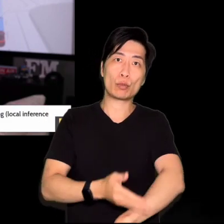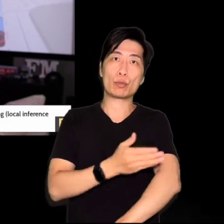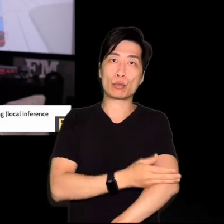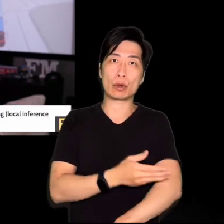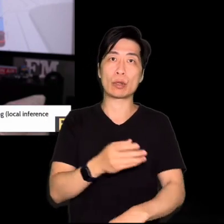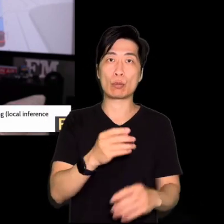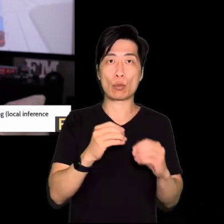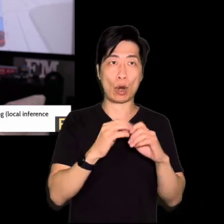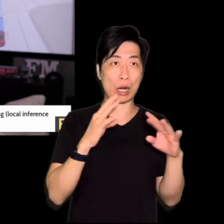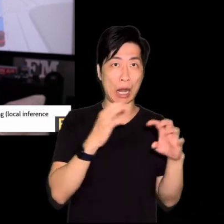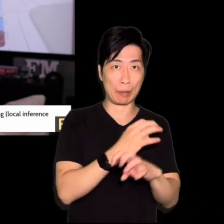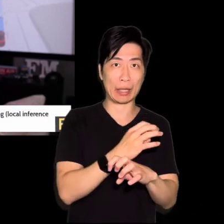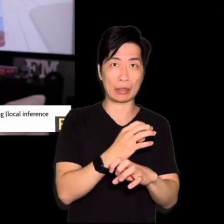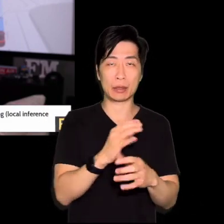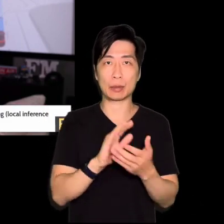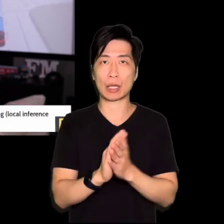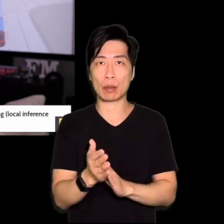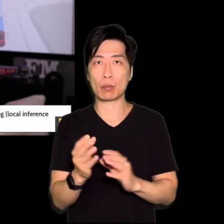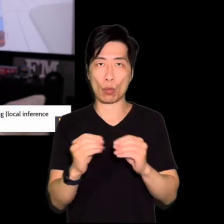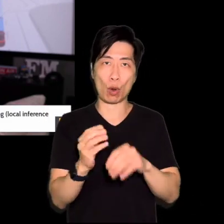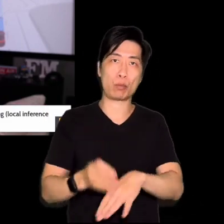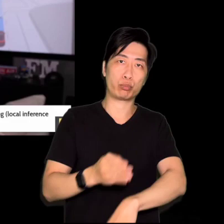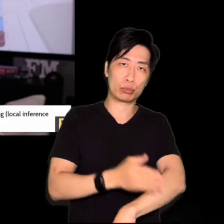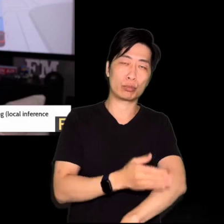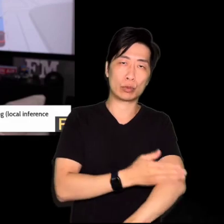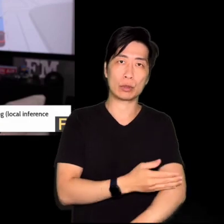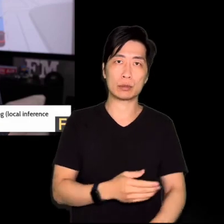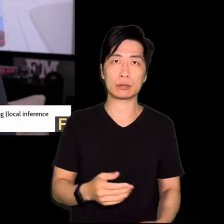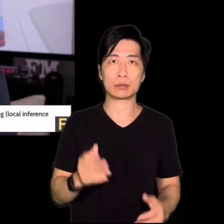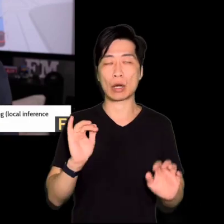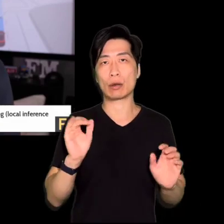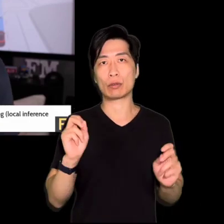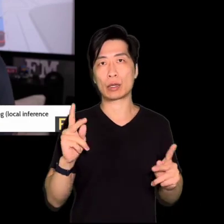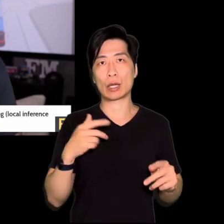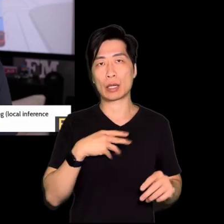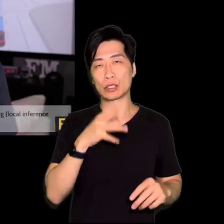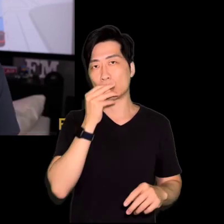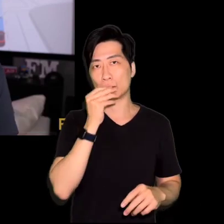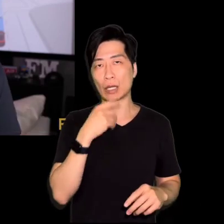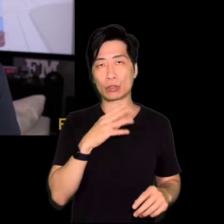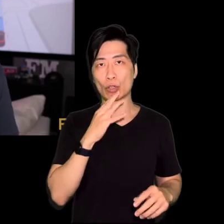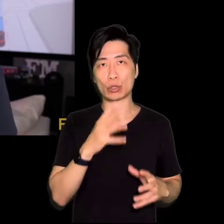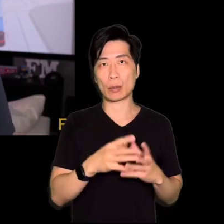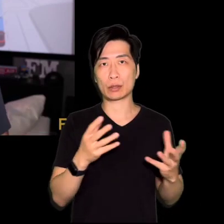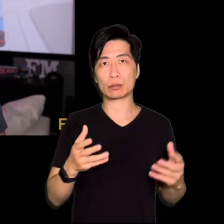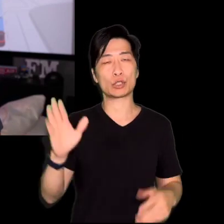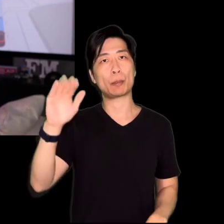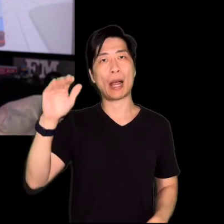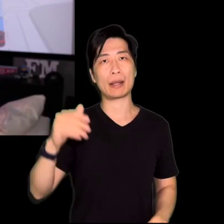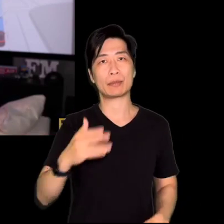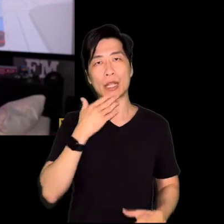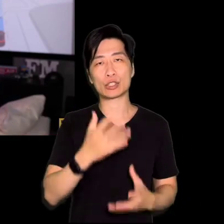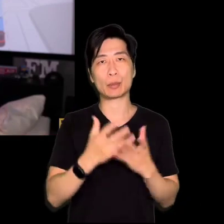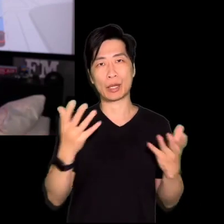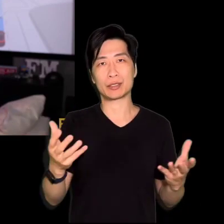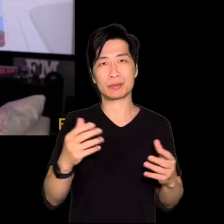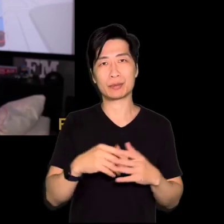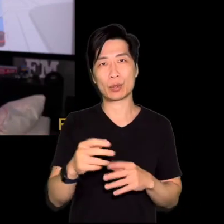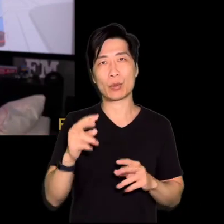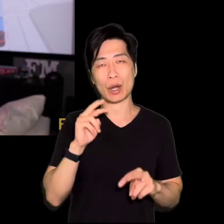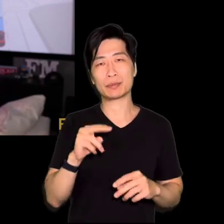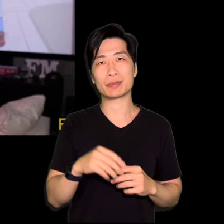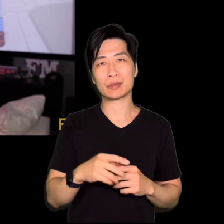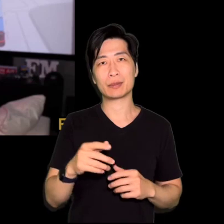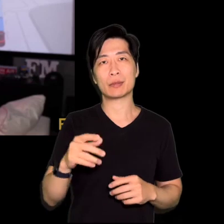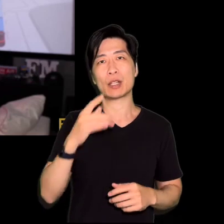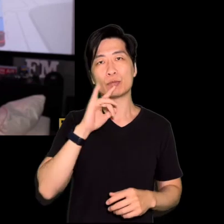of improvement the more complex it gets, if that makes any sense. Okay. All right, I'm gonna shut up. I talk so much. Goodbye.